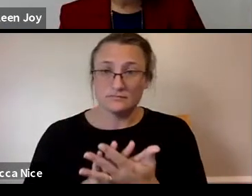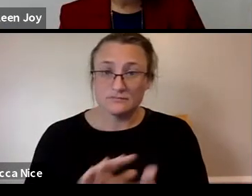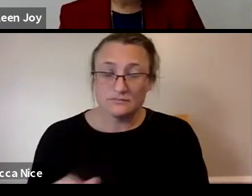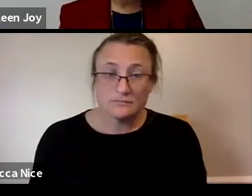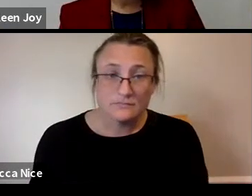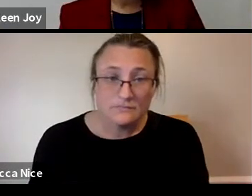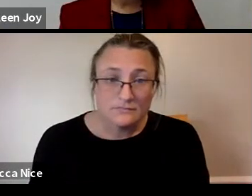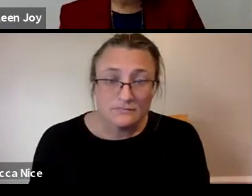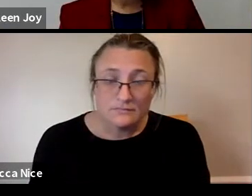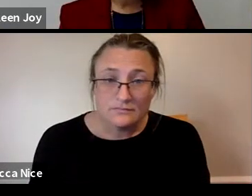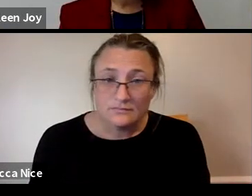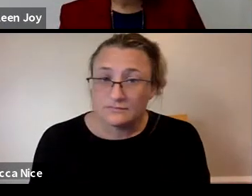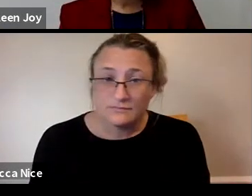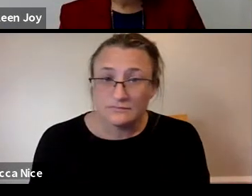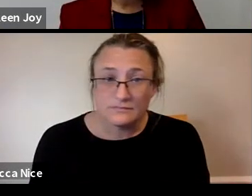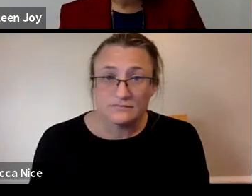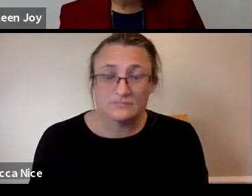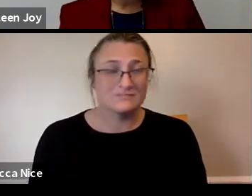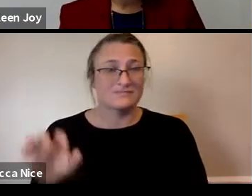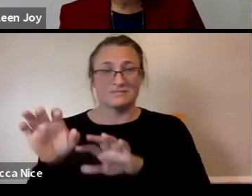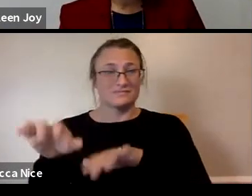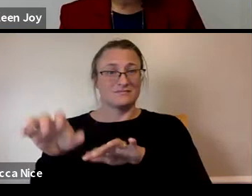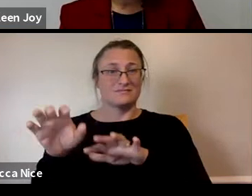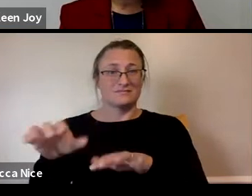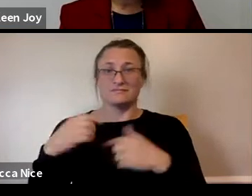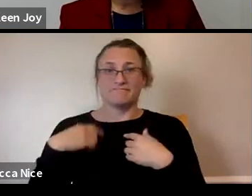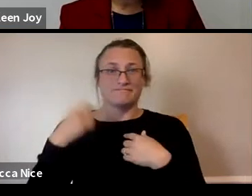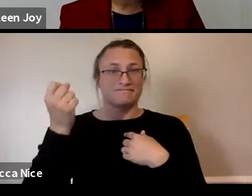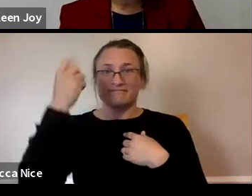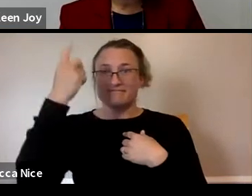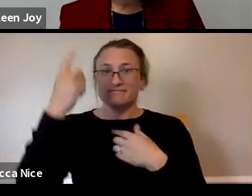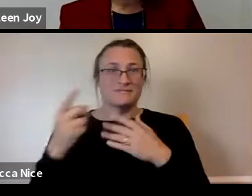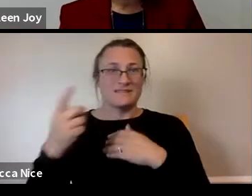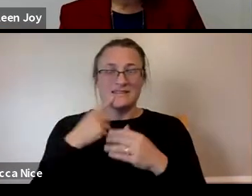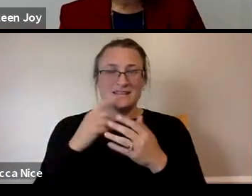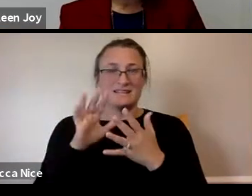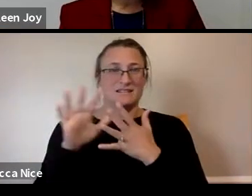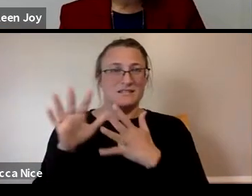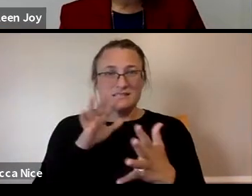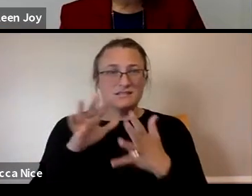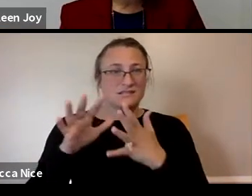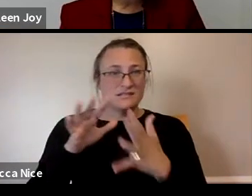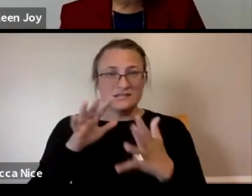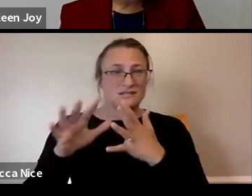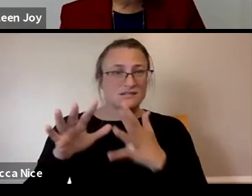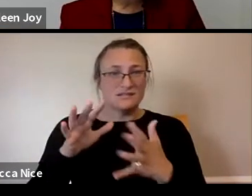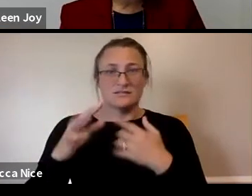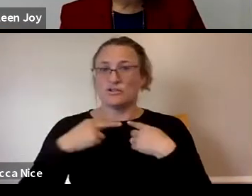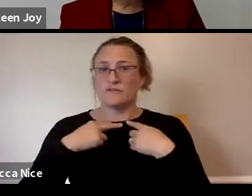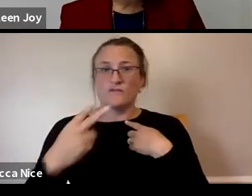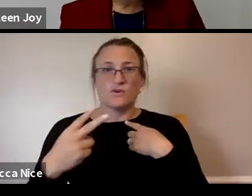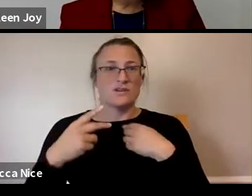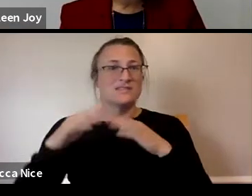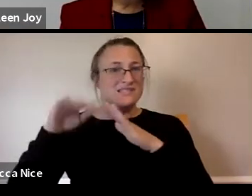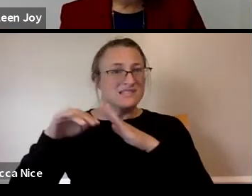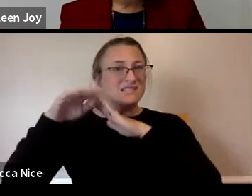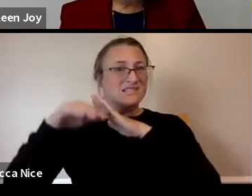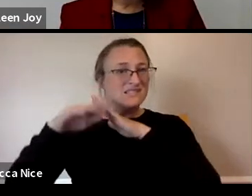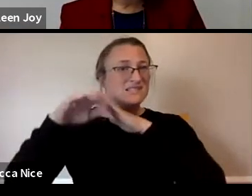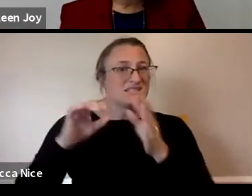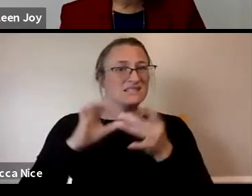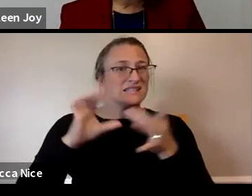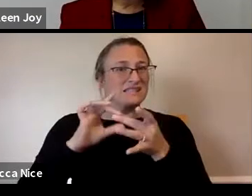the pandemic. Sorry, Mr. Dillo, I'm not able to understand anything. You're buffering and you're coming in and out. Respectfully, sir, your connection is a